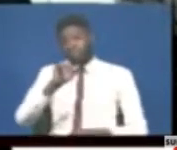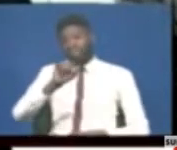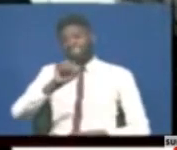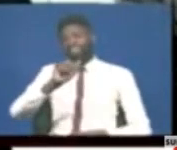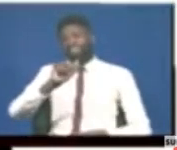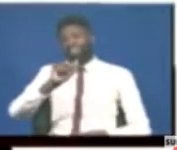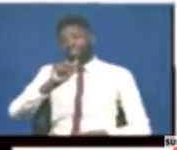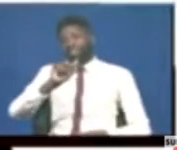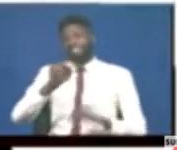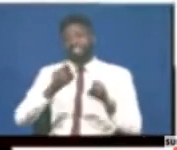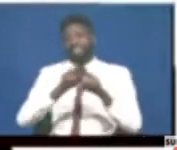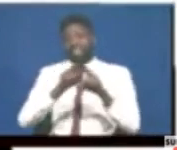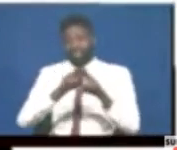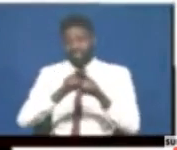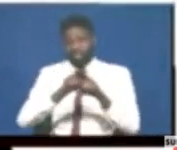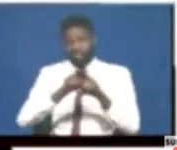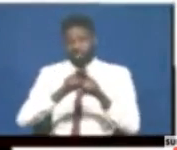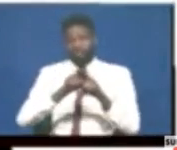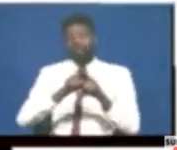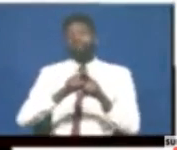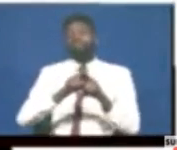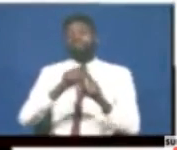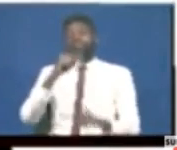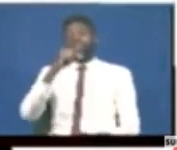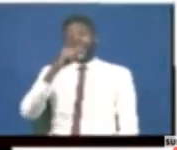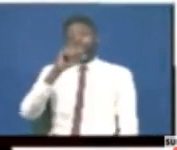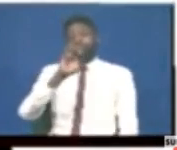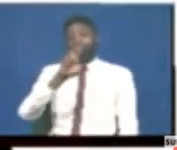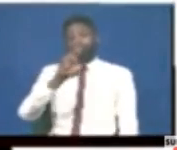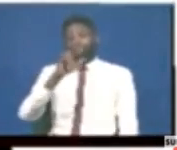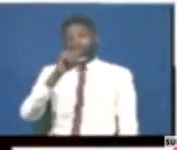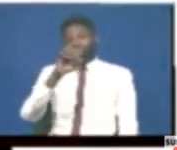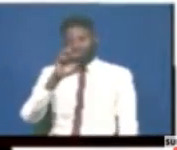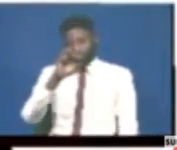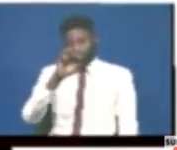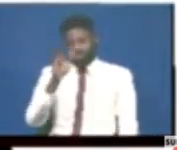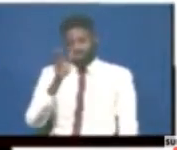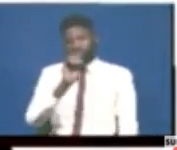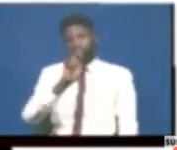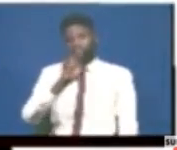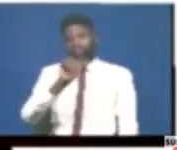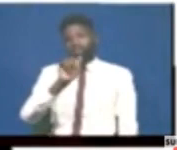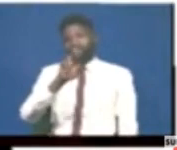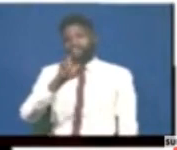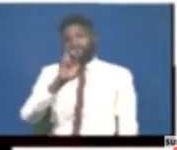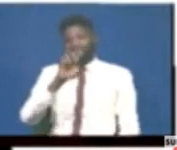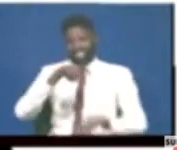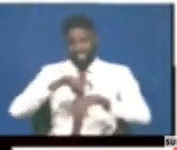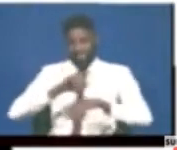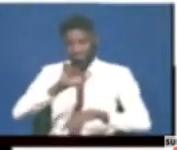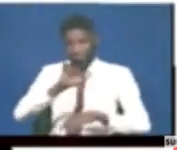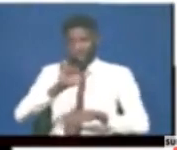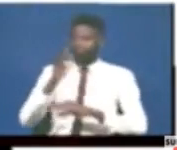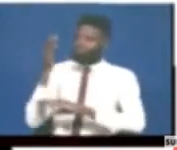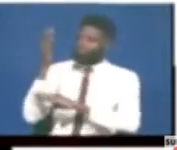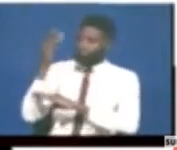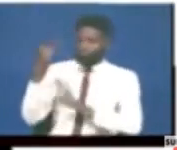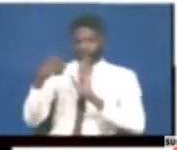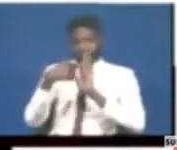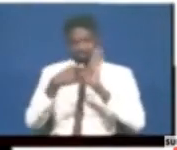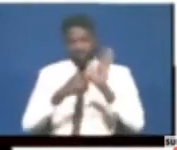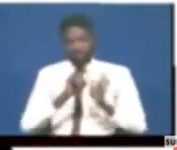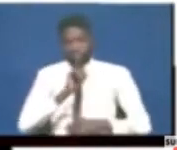Mr. George Raro, Senior Counsel, in their submissions talked about